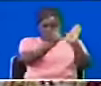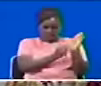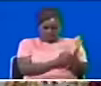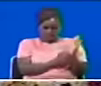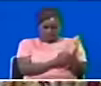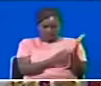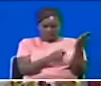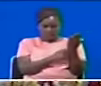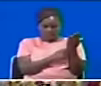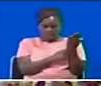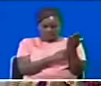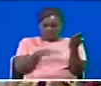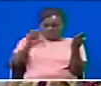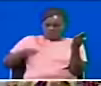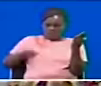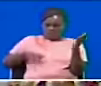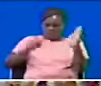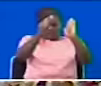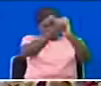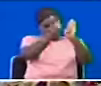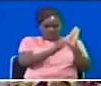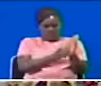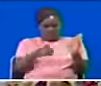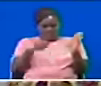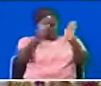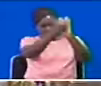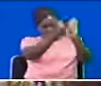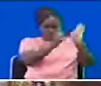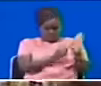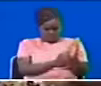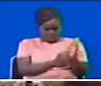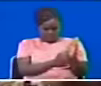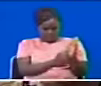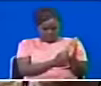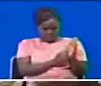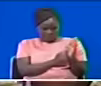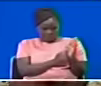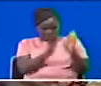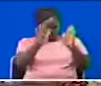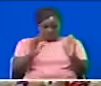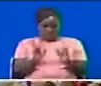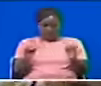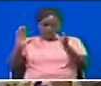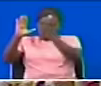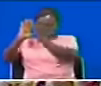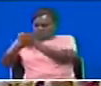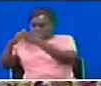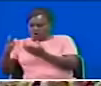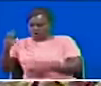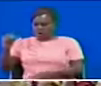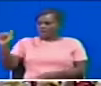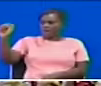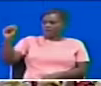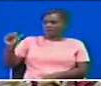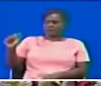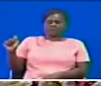is called Women Agenda. We have an agenda, whether you are in Jubilee or NASA or whatever we